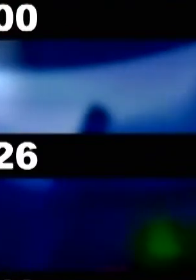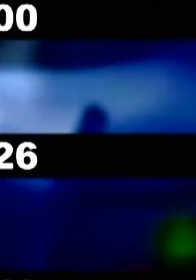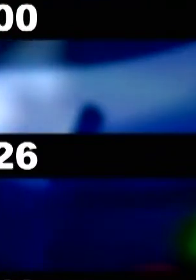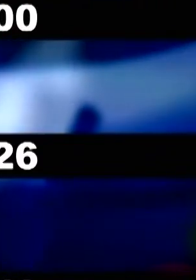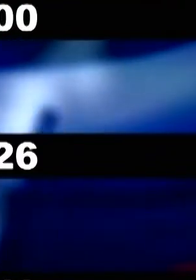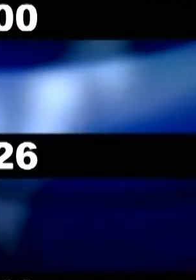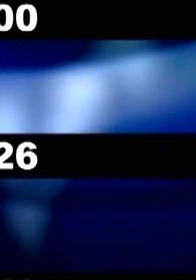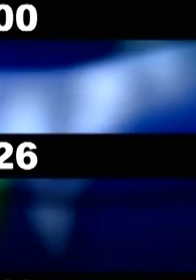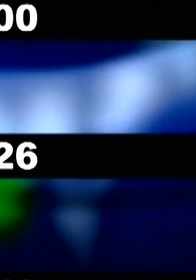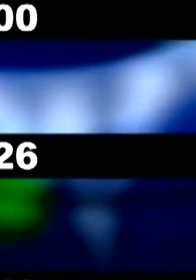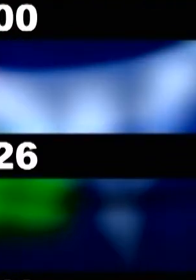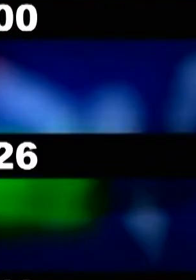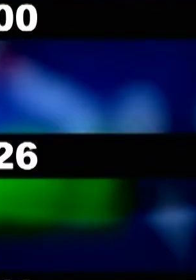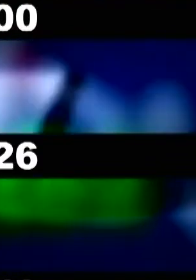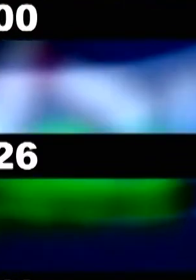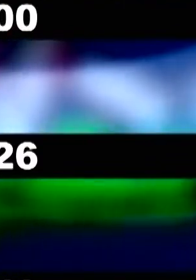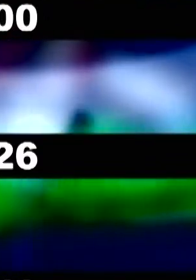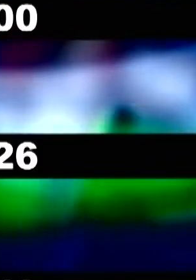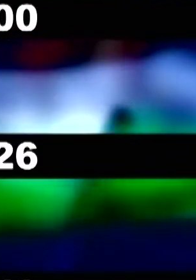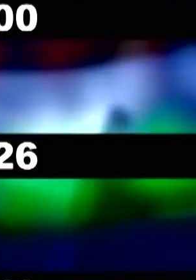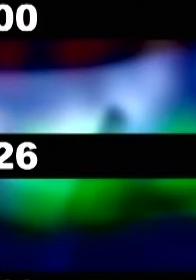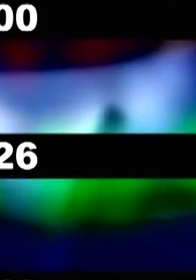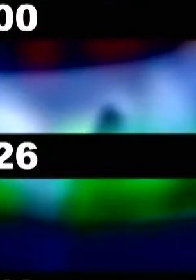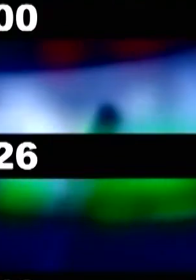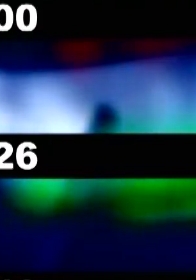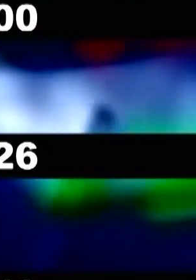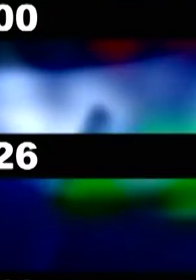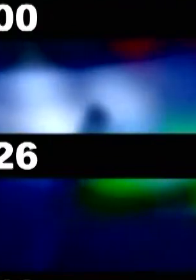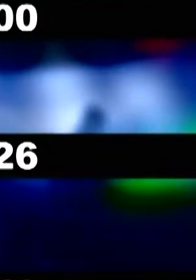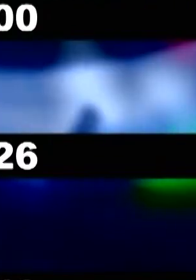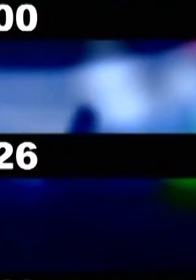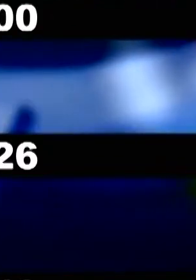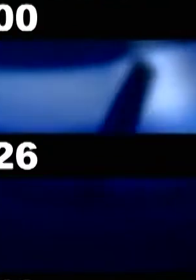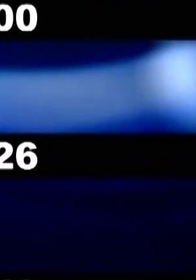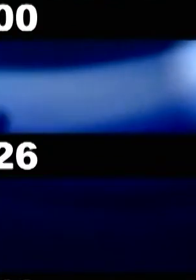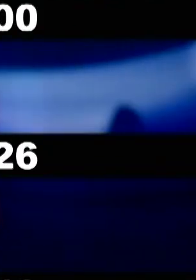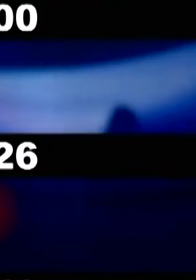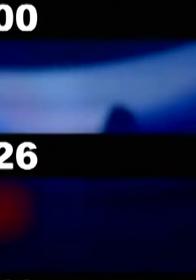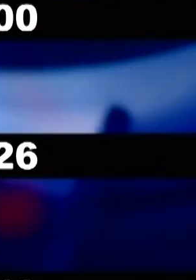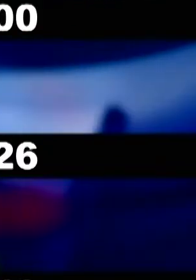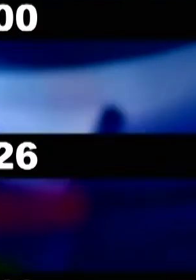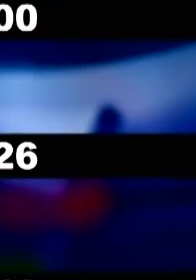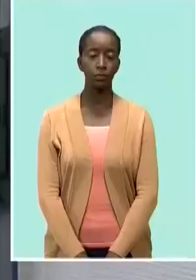Enterprises Limited and the Insurance Corporation of Barbados Limited.